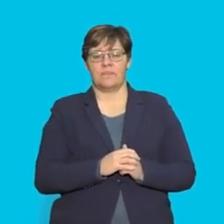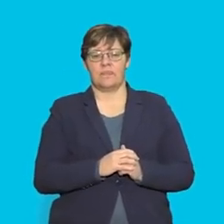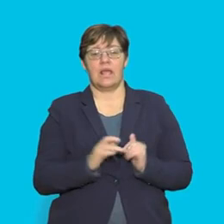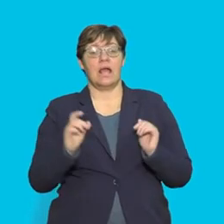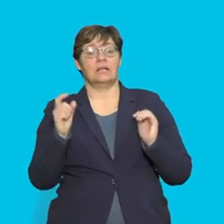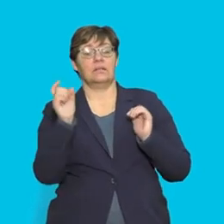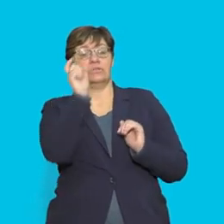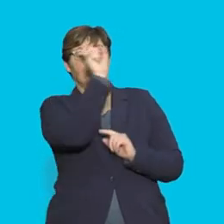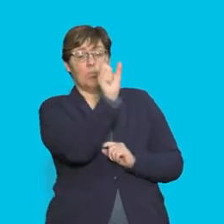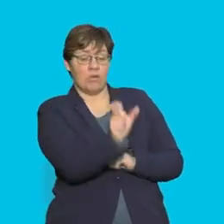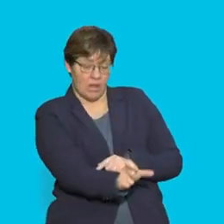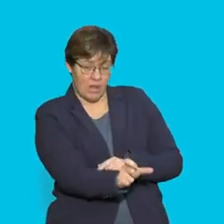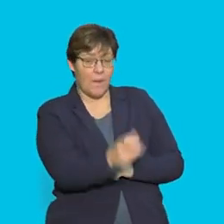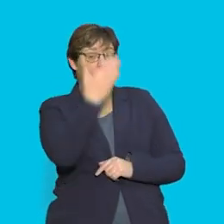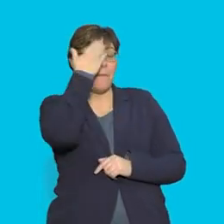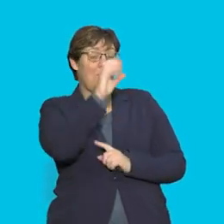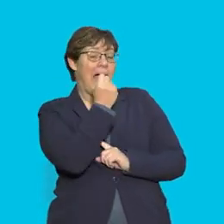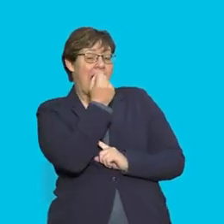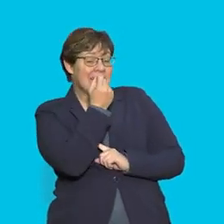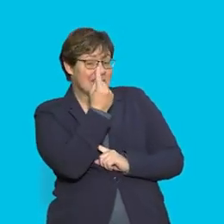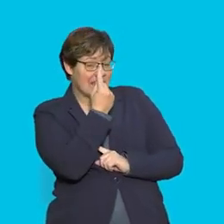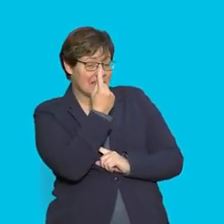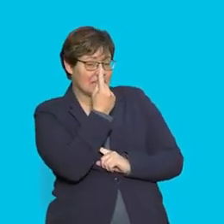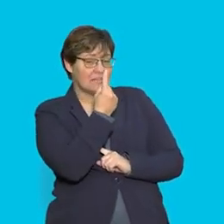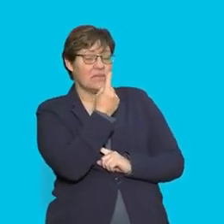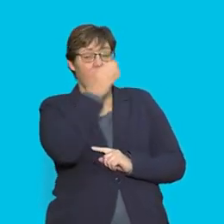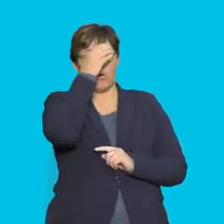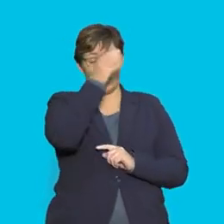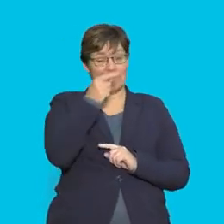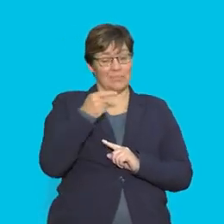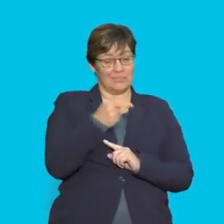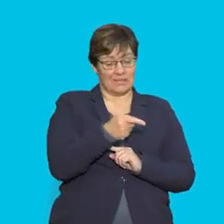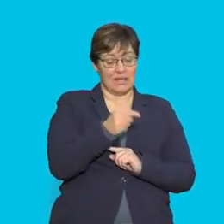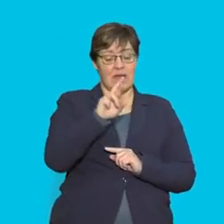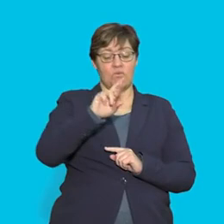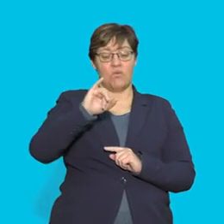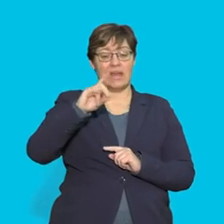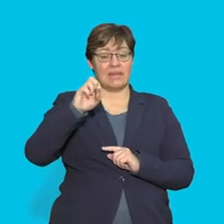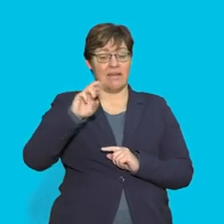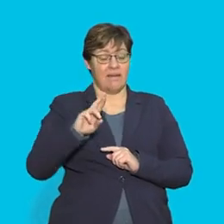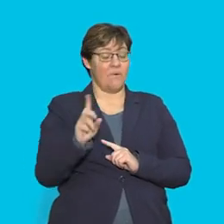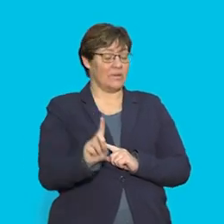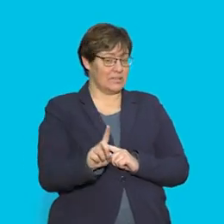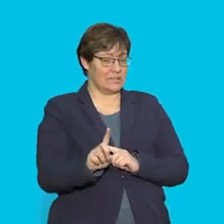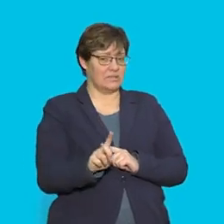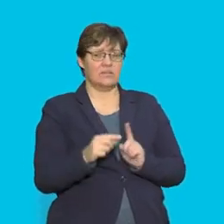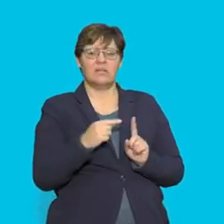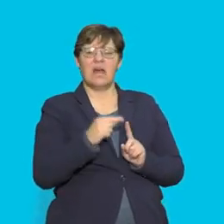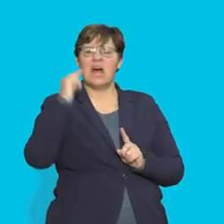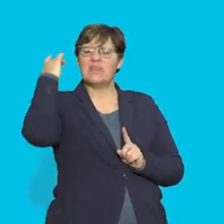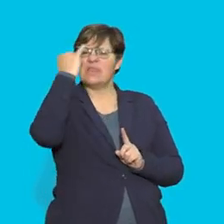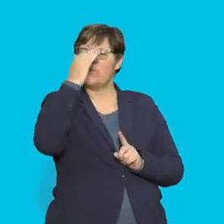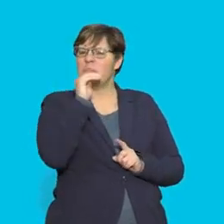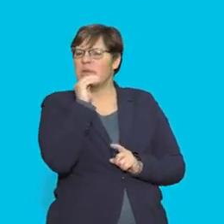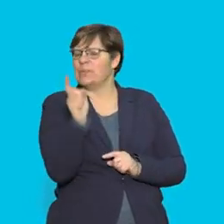Now, the terminology that you need to make sure you understand under the concept of riders is what is